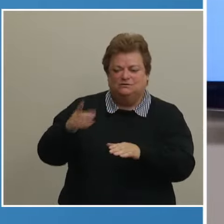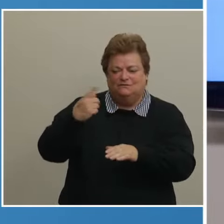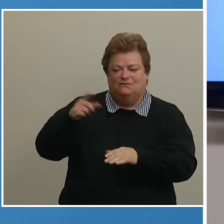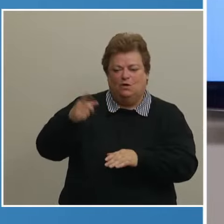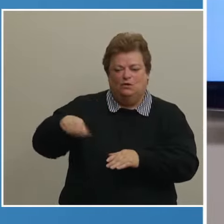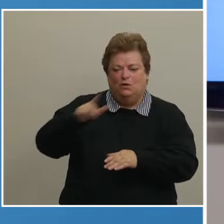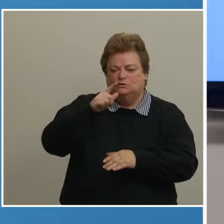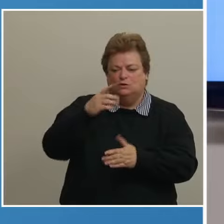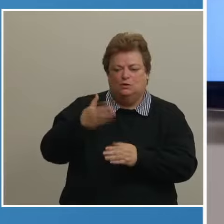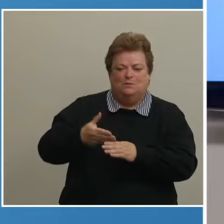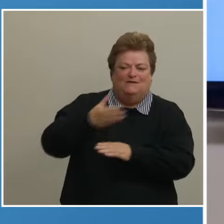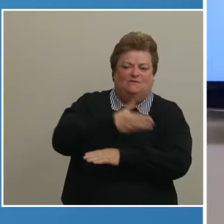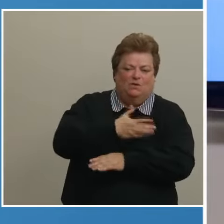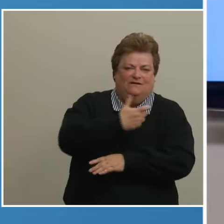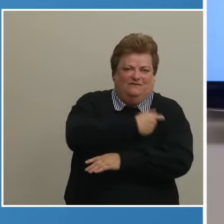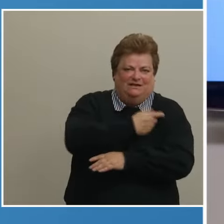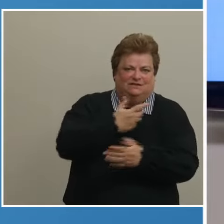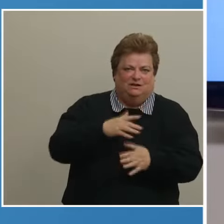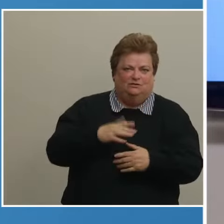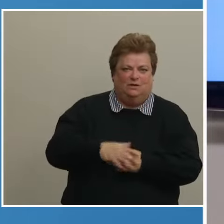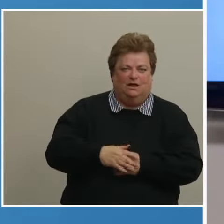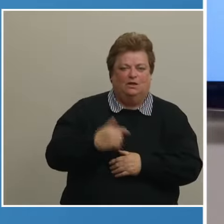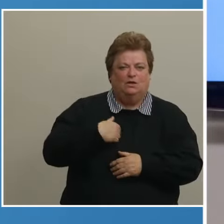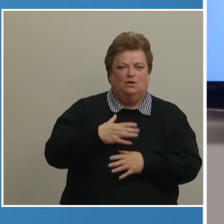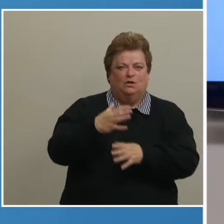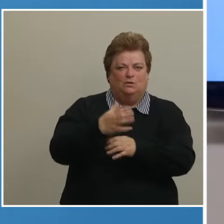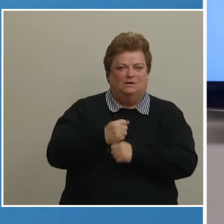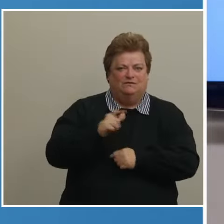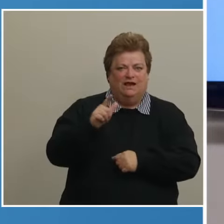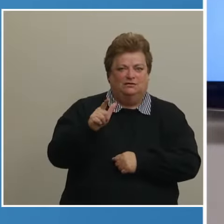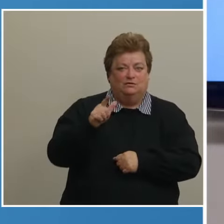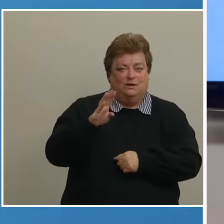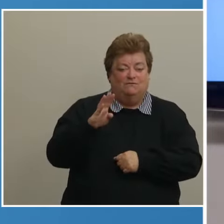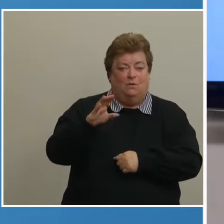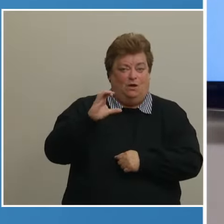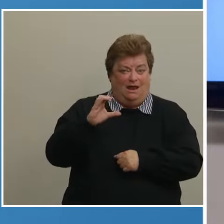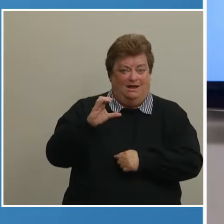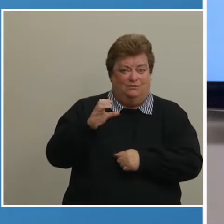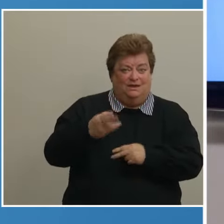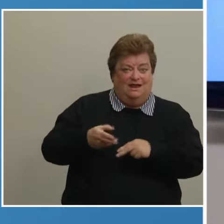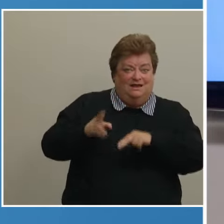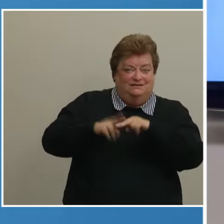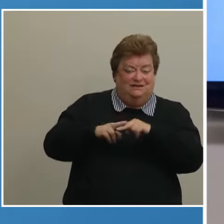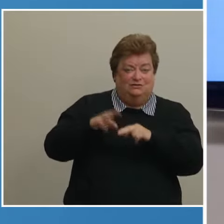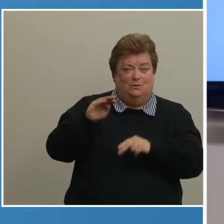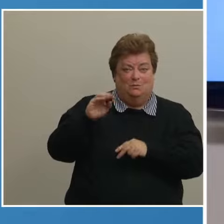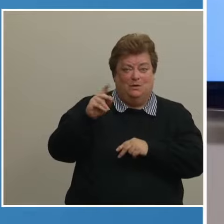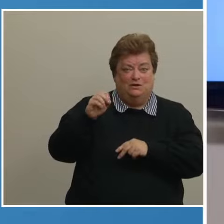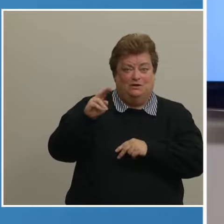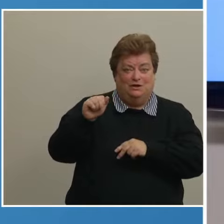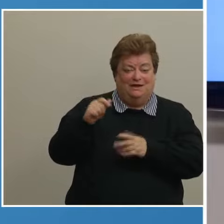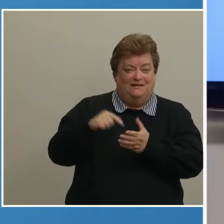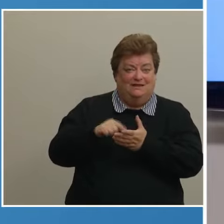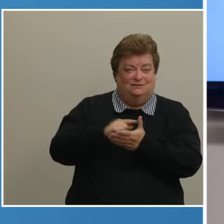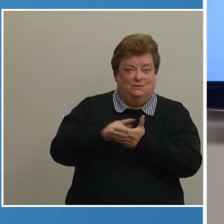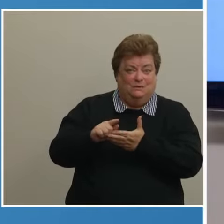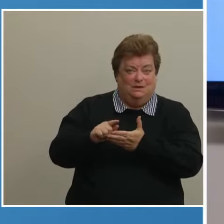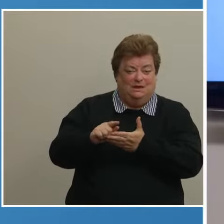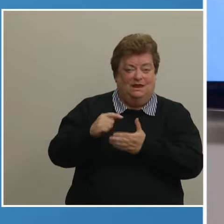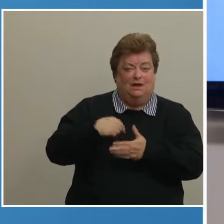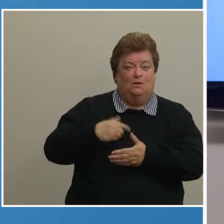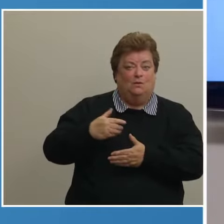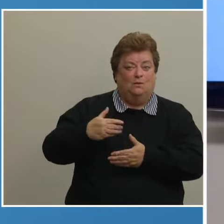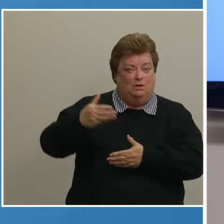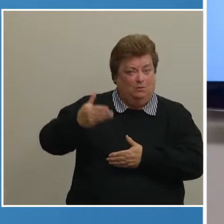previously vaccinated. We received 2,400 additional doses of Moderna vaccine this week, and we welcome the